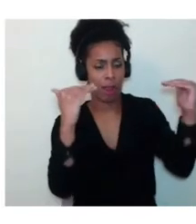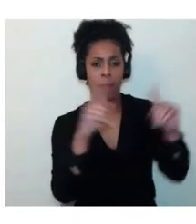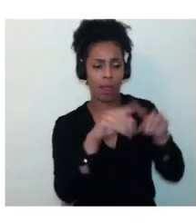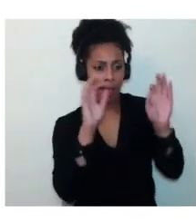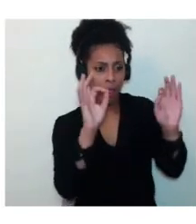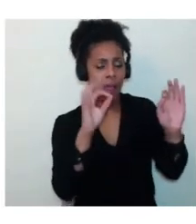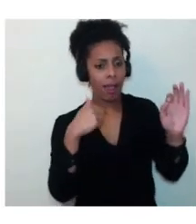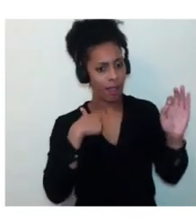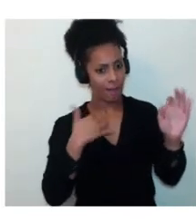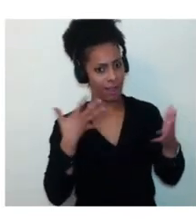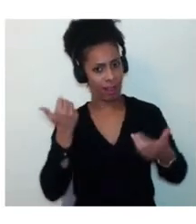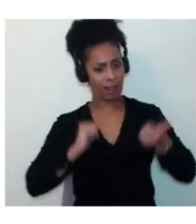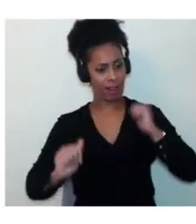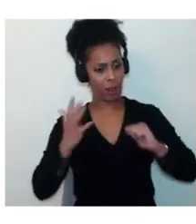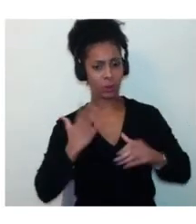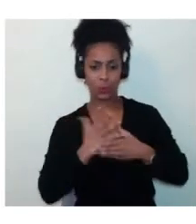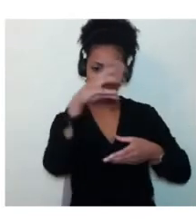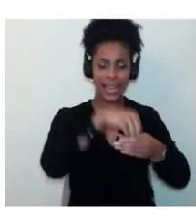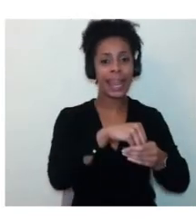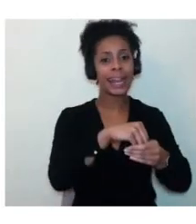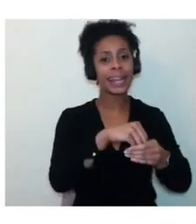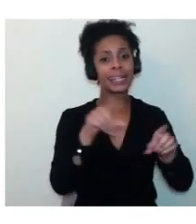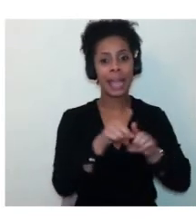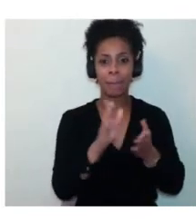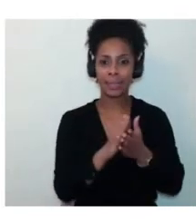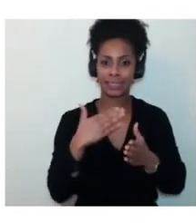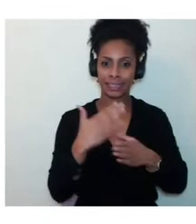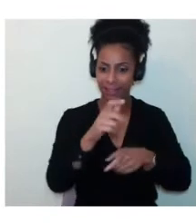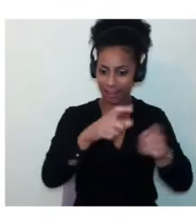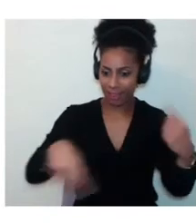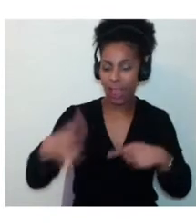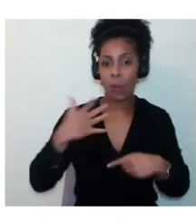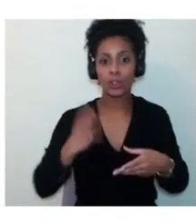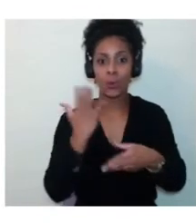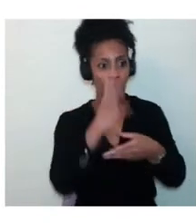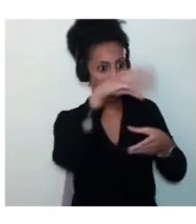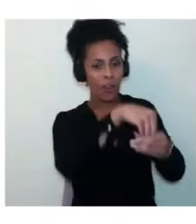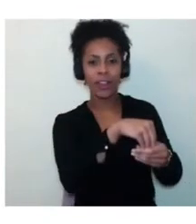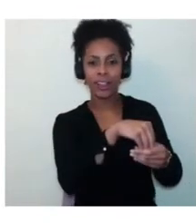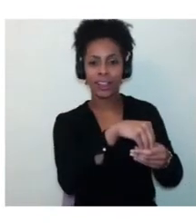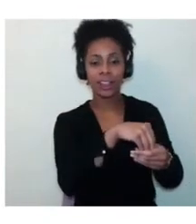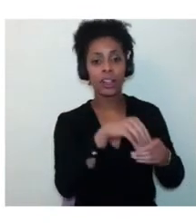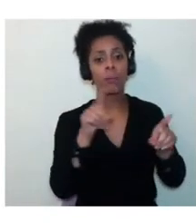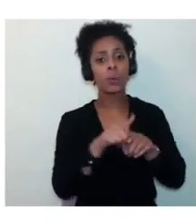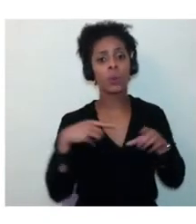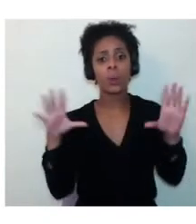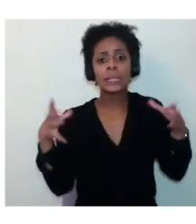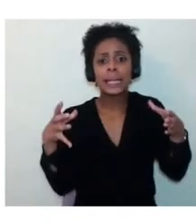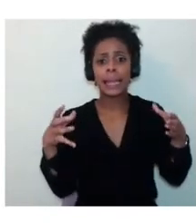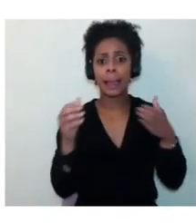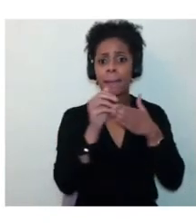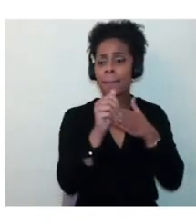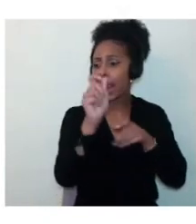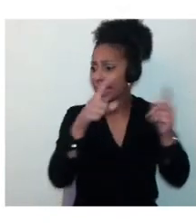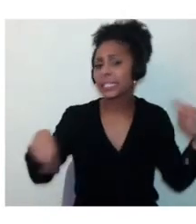want our people to work in. I think that's the first thing. Secondly, then it falls on the leaders around me, and as a team, do we sign up to the next